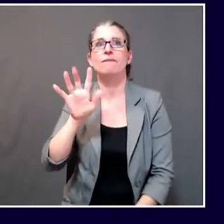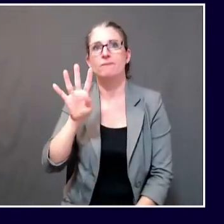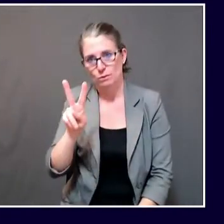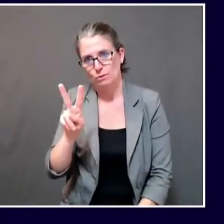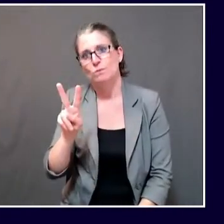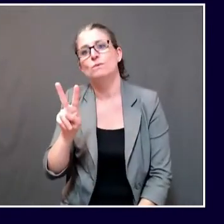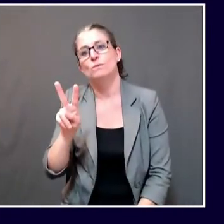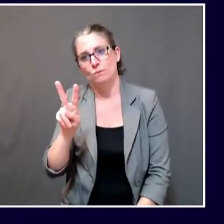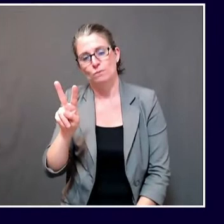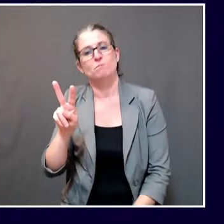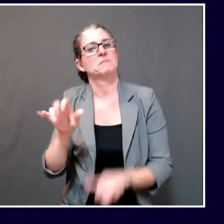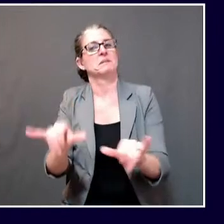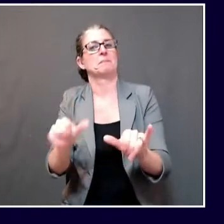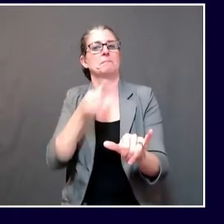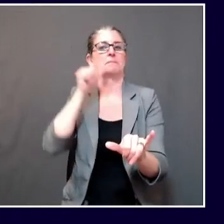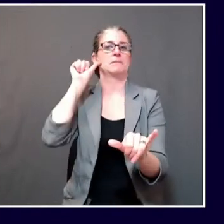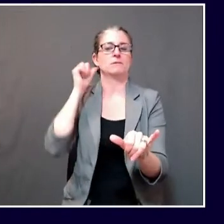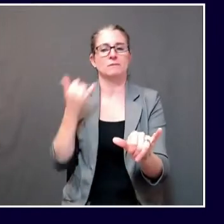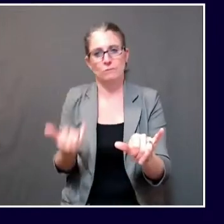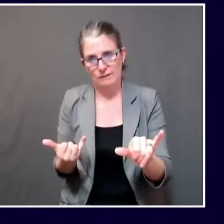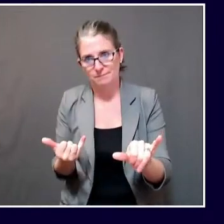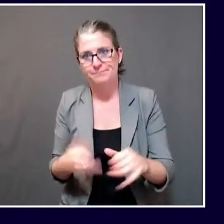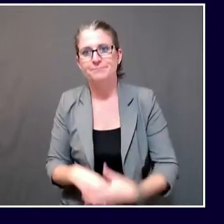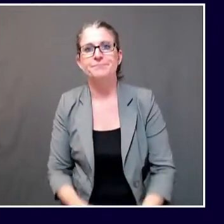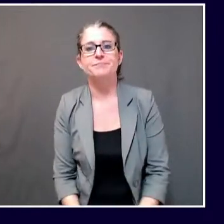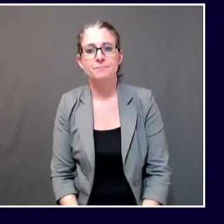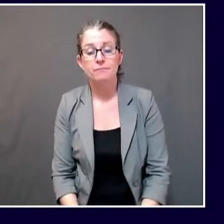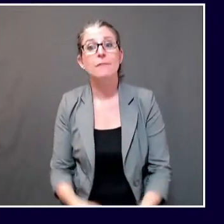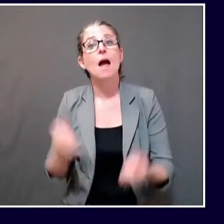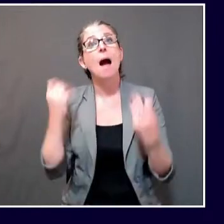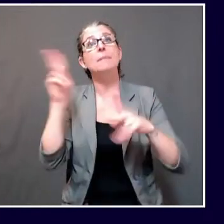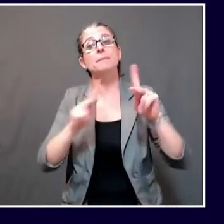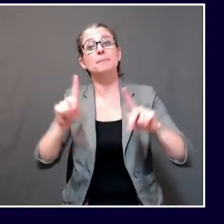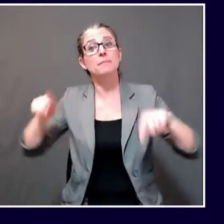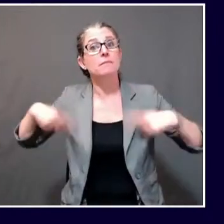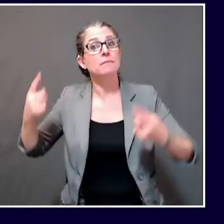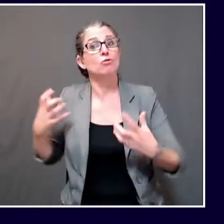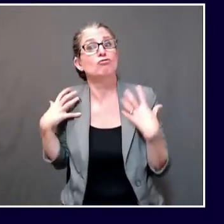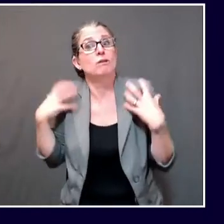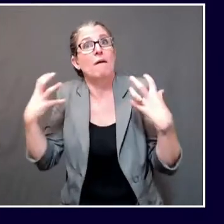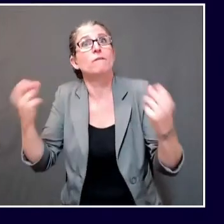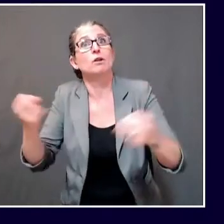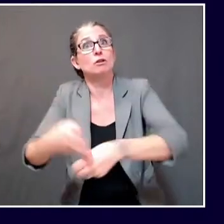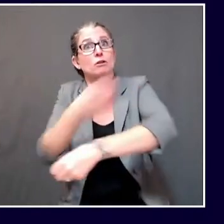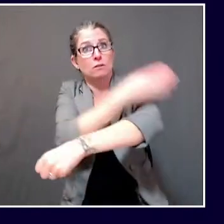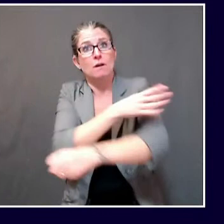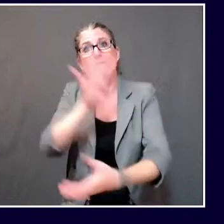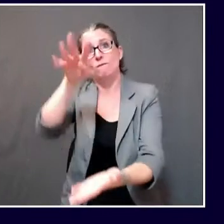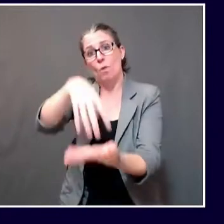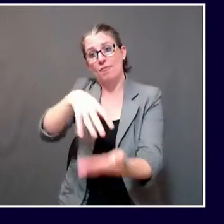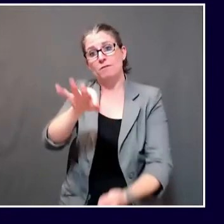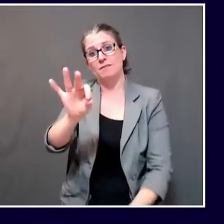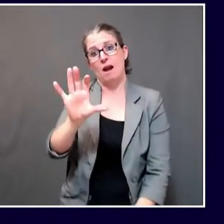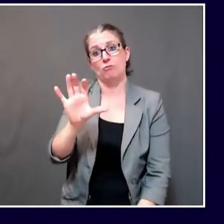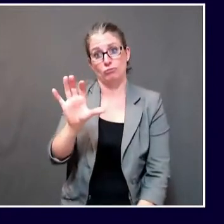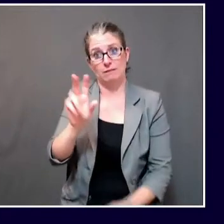have recovered, an increase of 20 recoveries since yesterday. Among our cases are